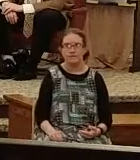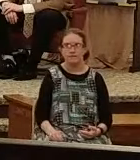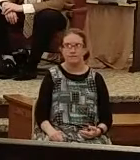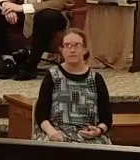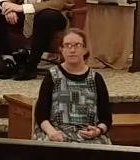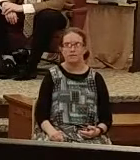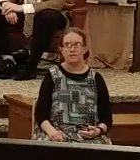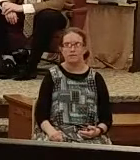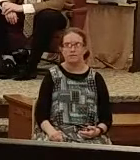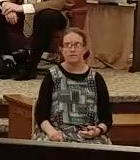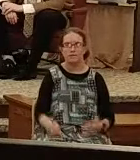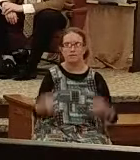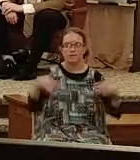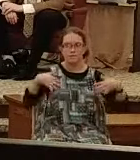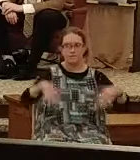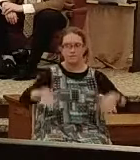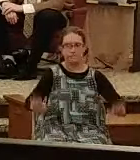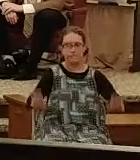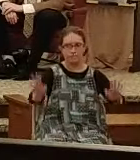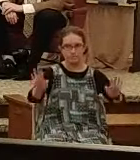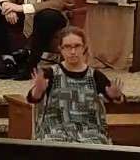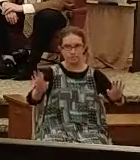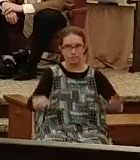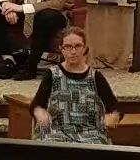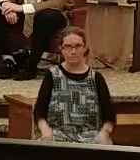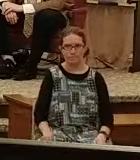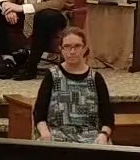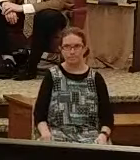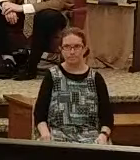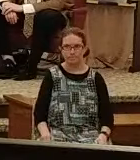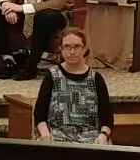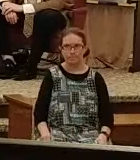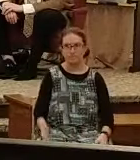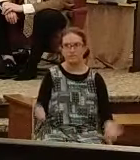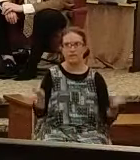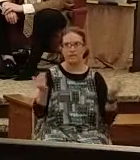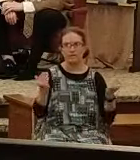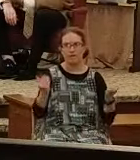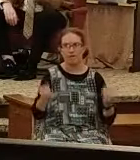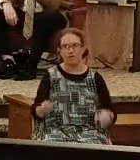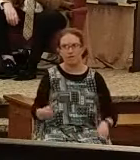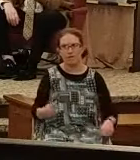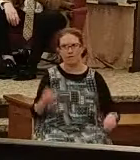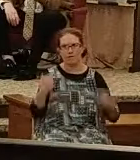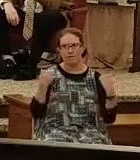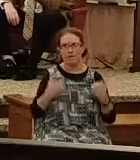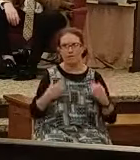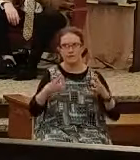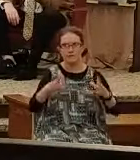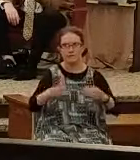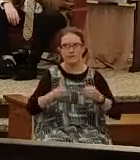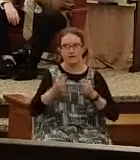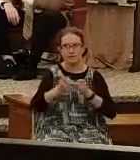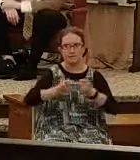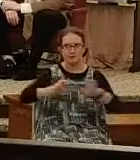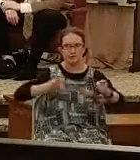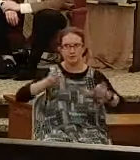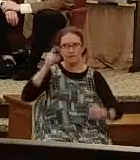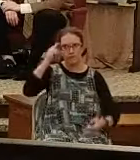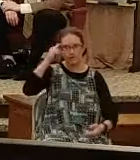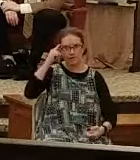and bringing them under subjection. Oh, come on. We have to take control of our